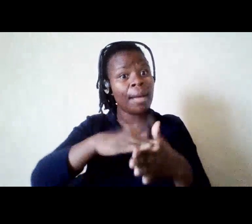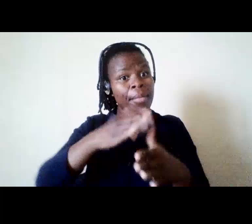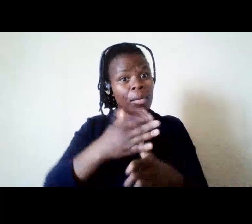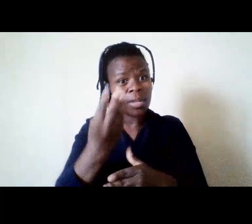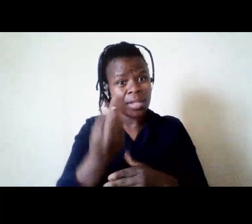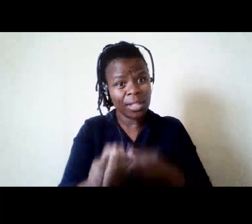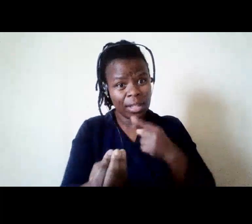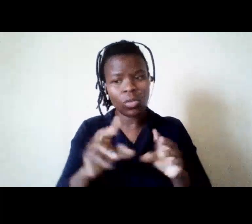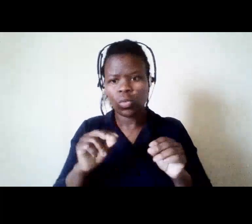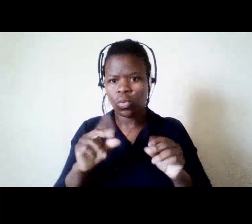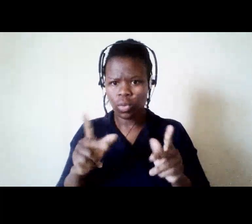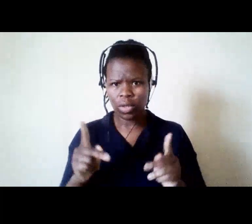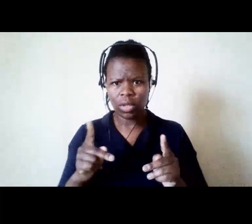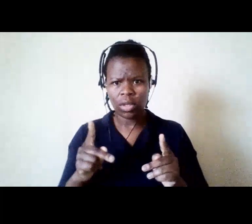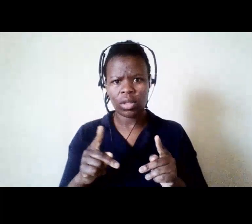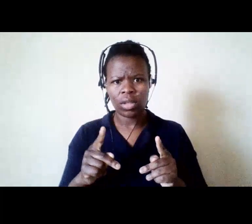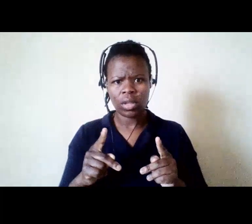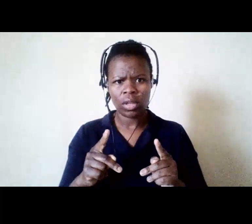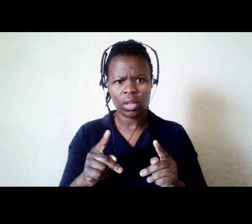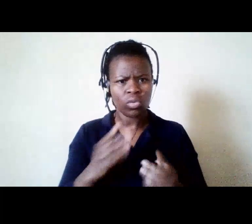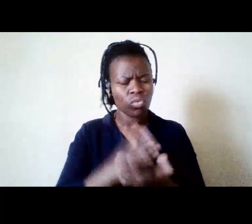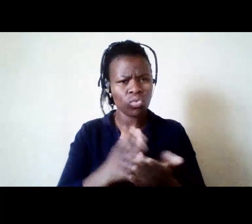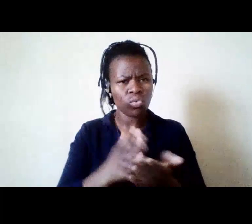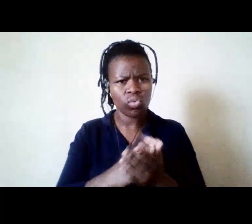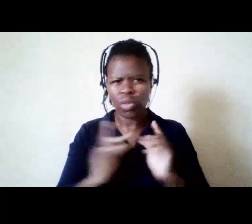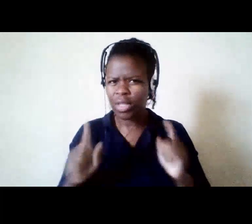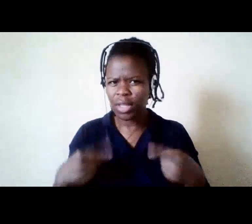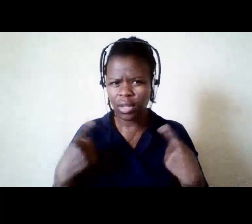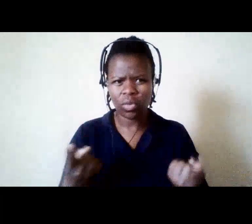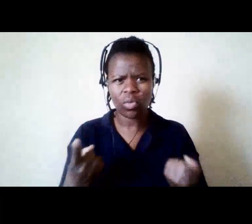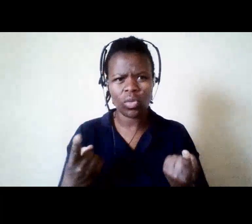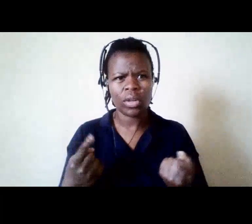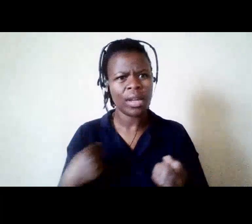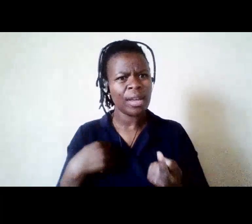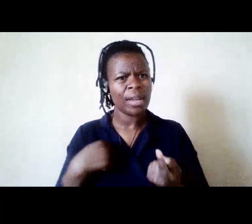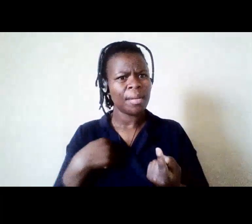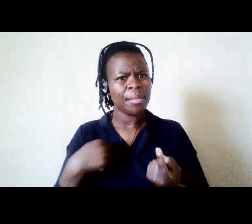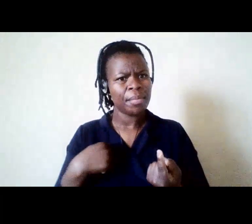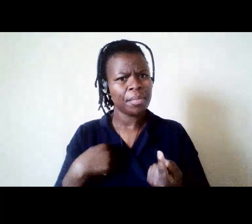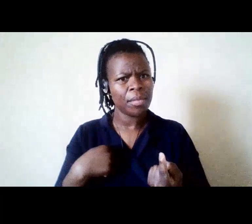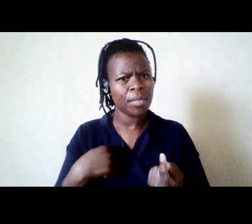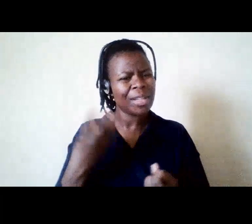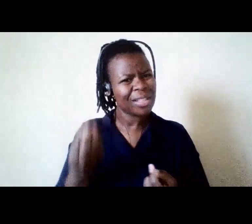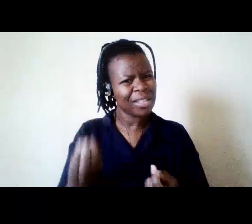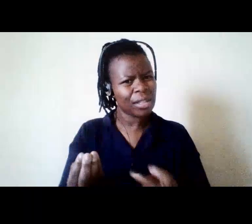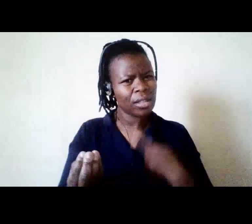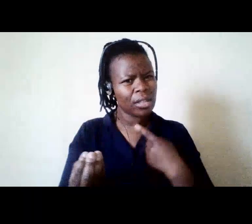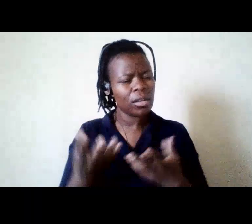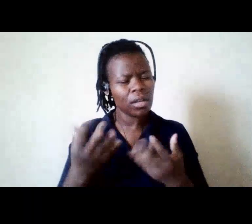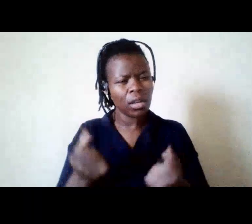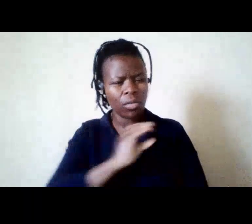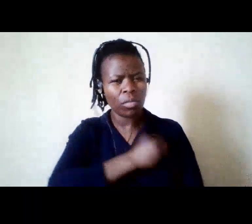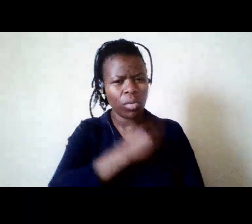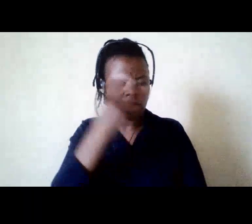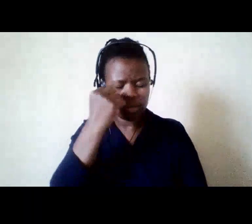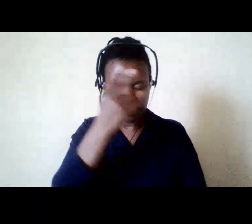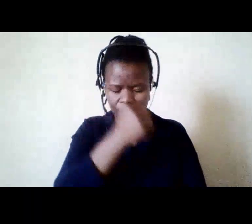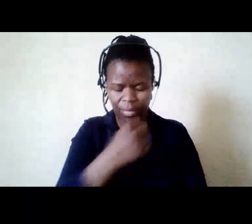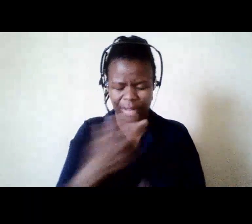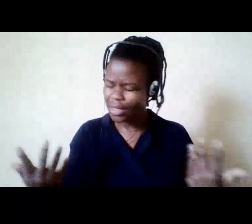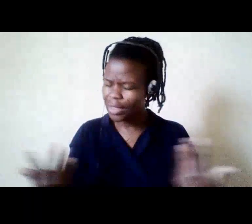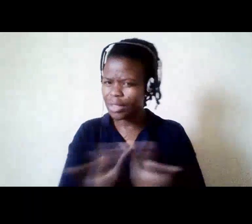not worth it anymore. You know, it's not worth it. And that is a child with visual impairment is much more challenging for